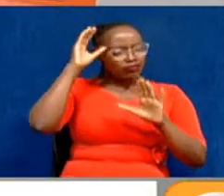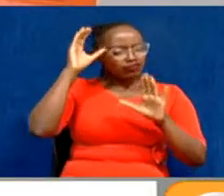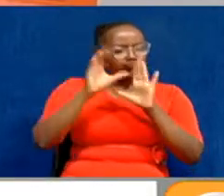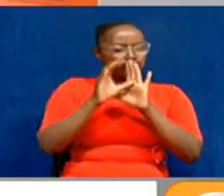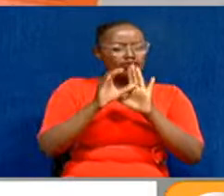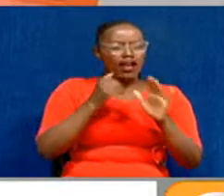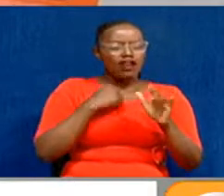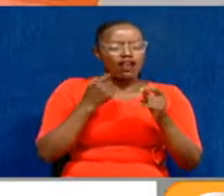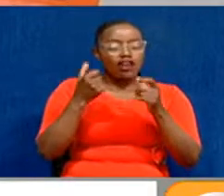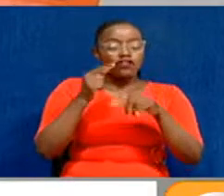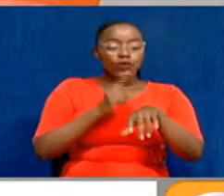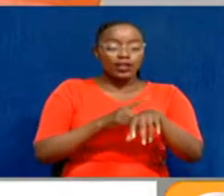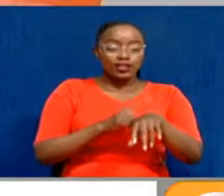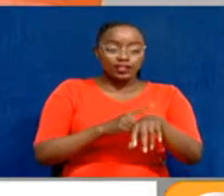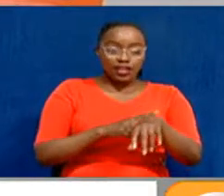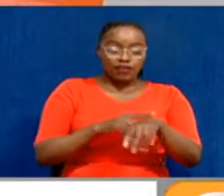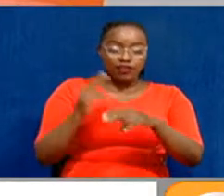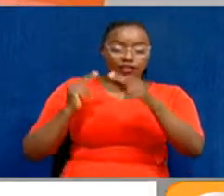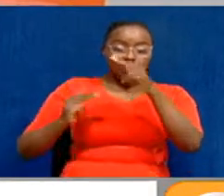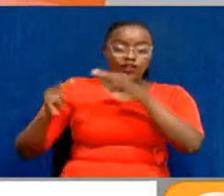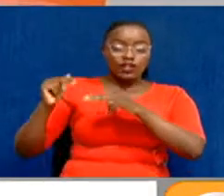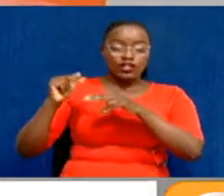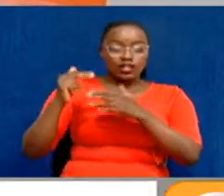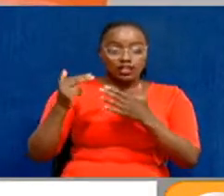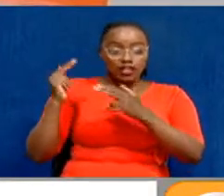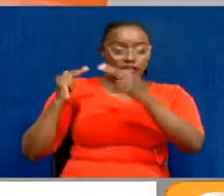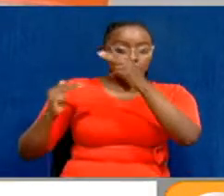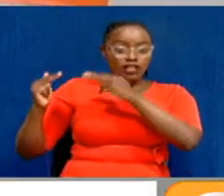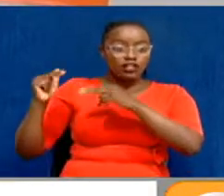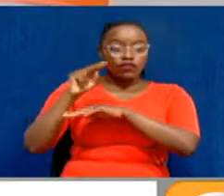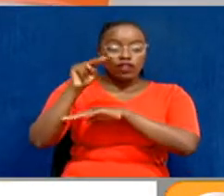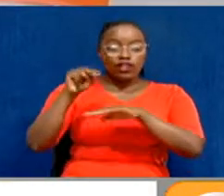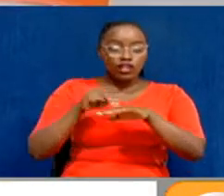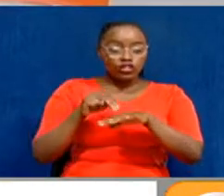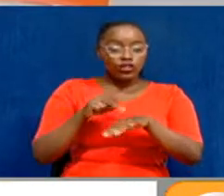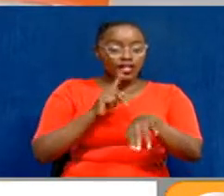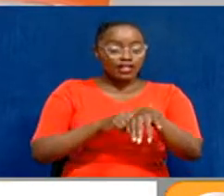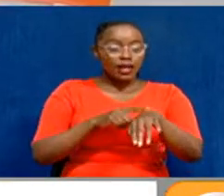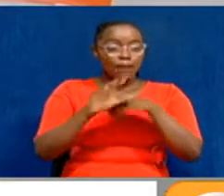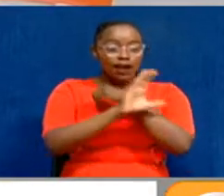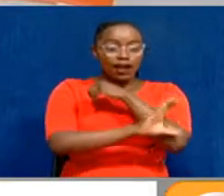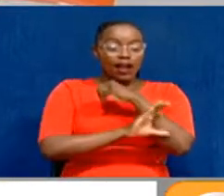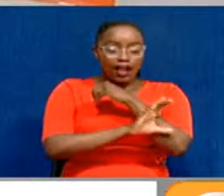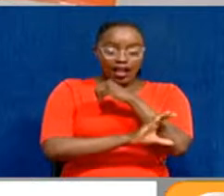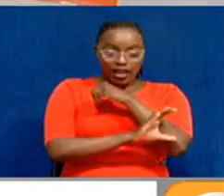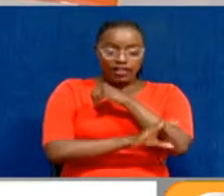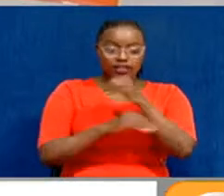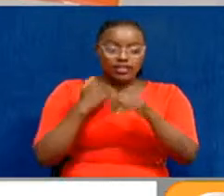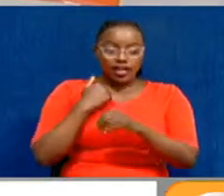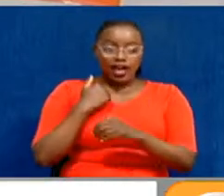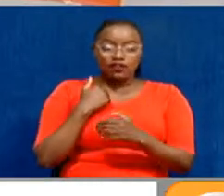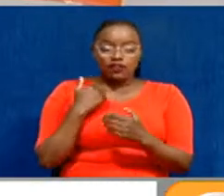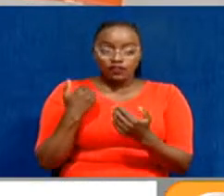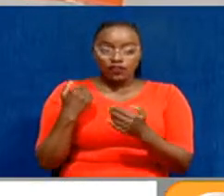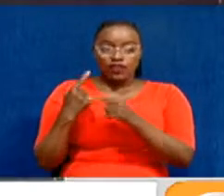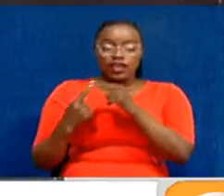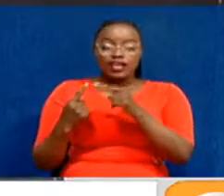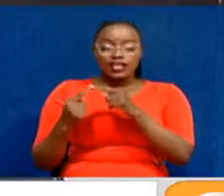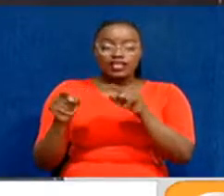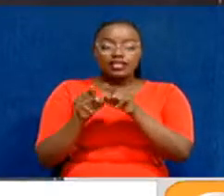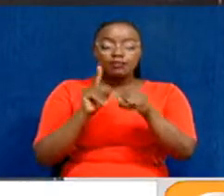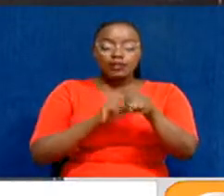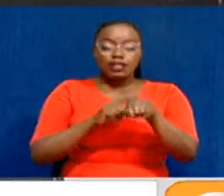very few moments in the history of nations when a country goes through moments